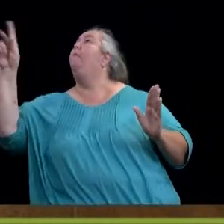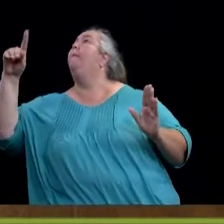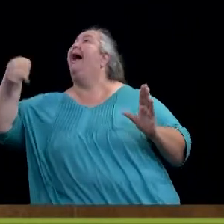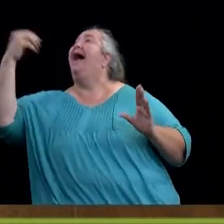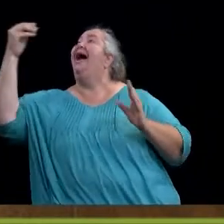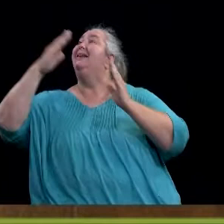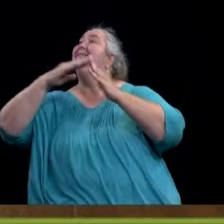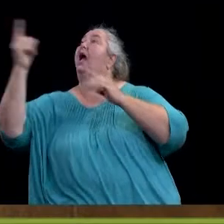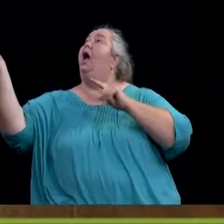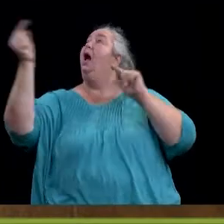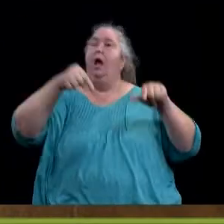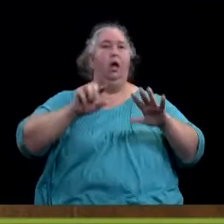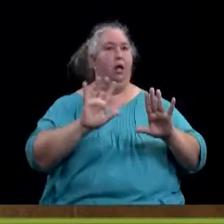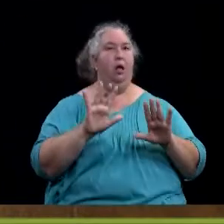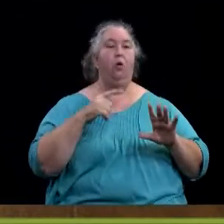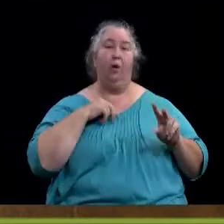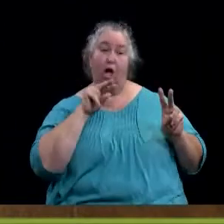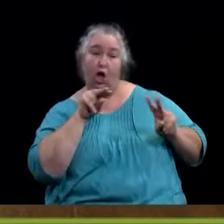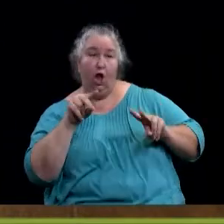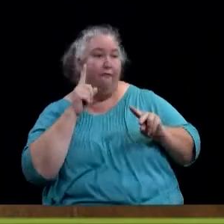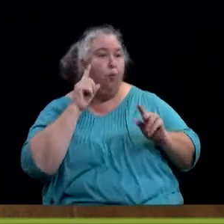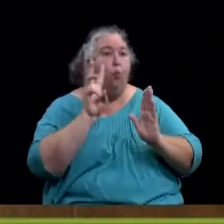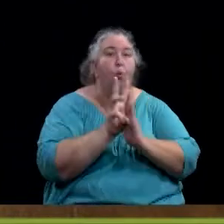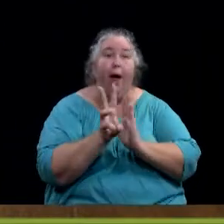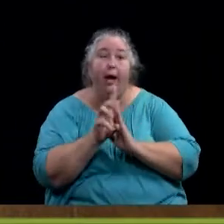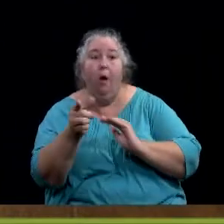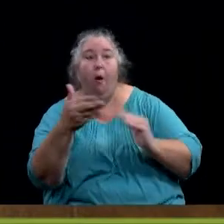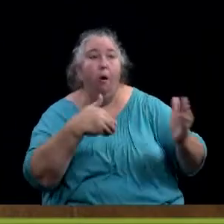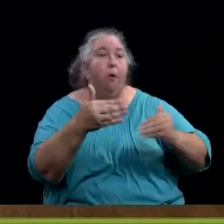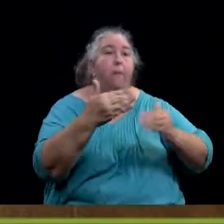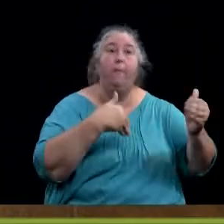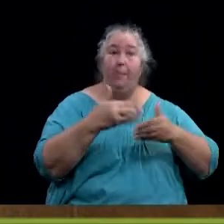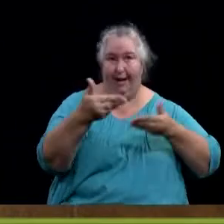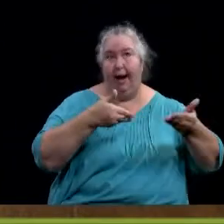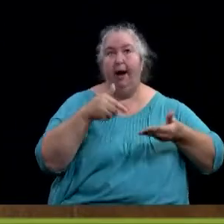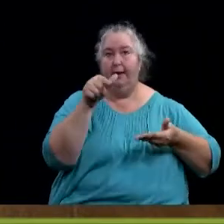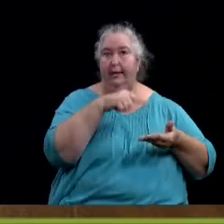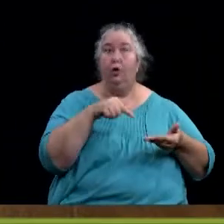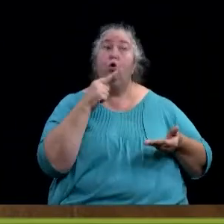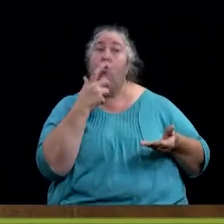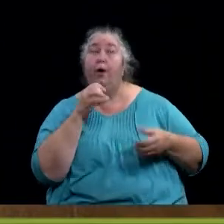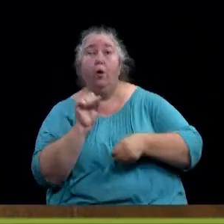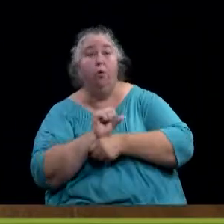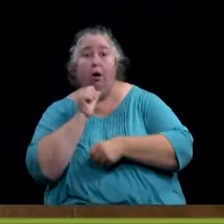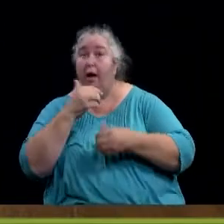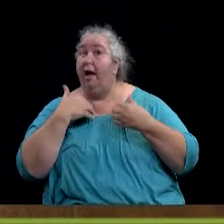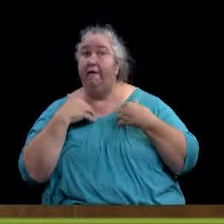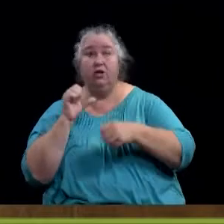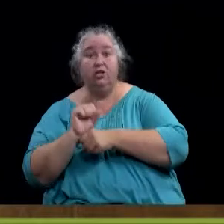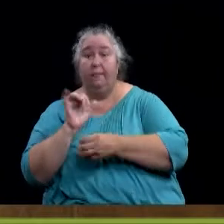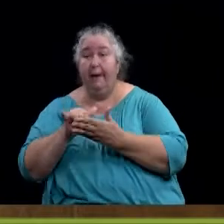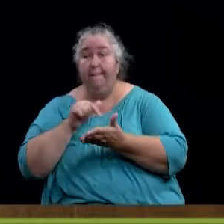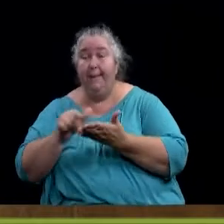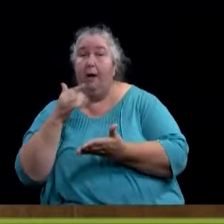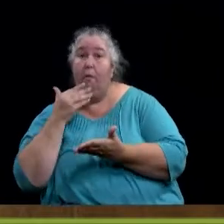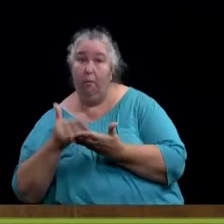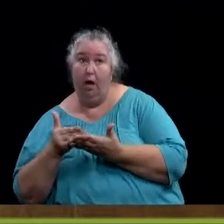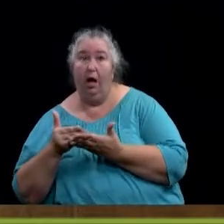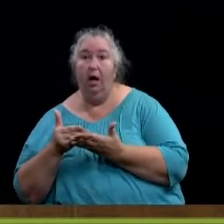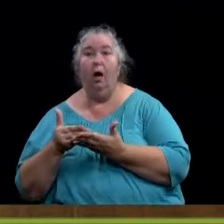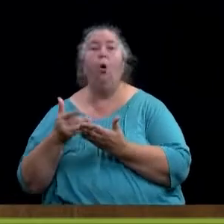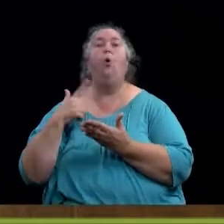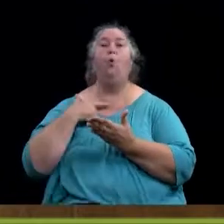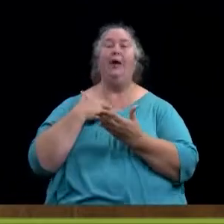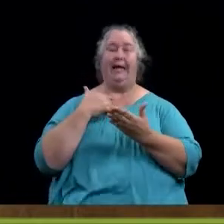that are hard workers and want to work and they just don't have jobs that pay them well, that we're setting the bar this high